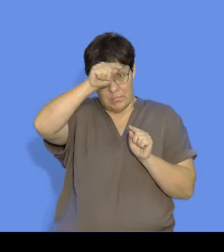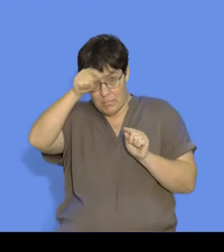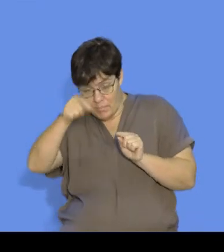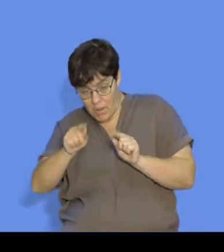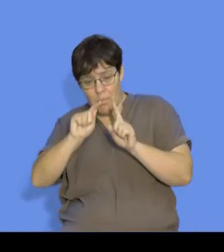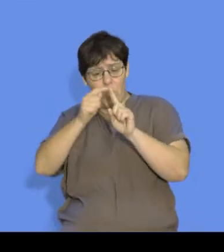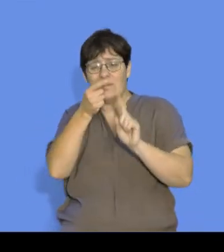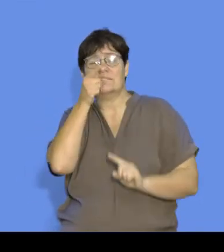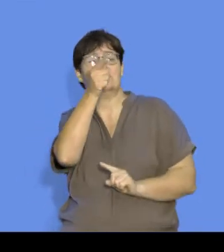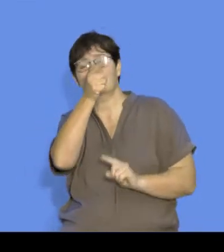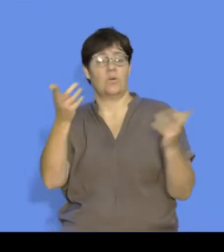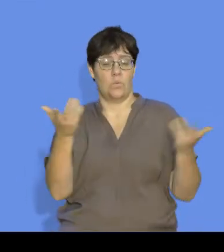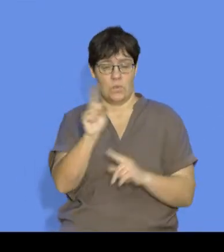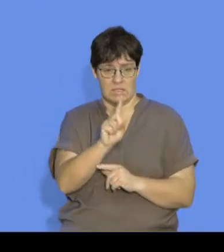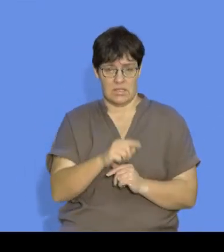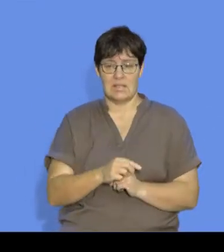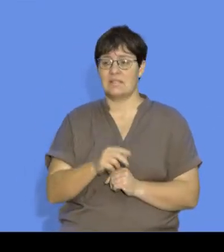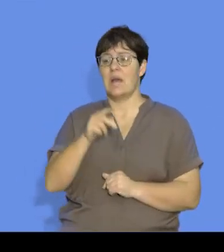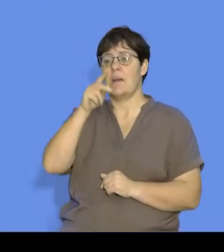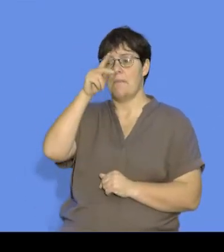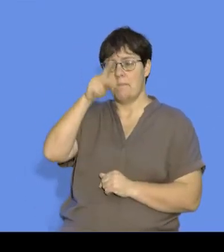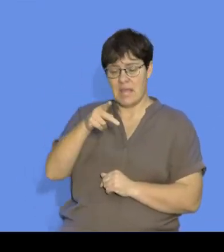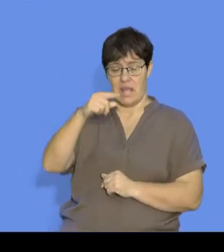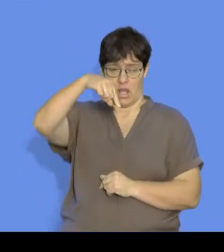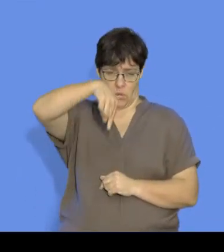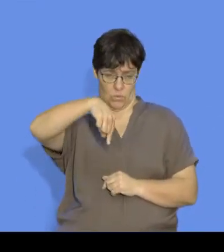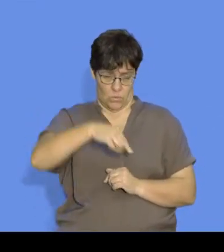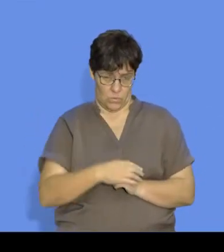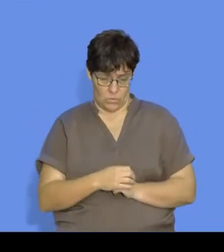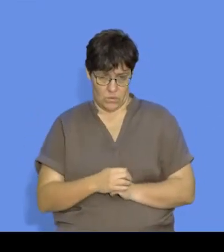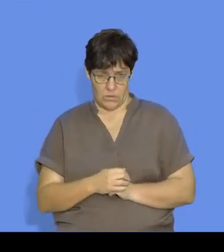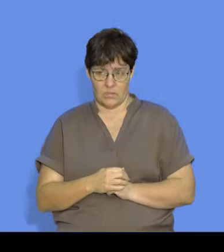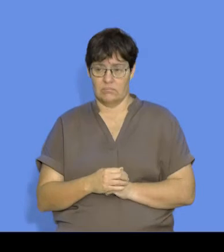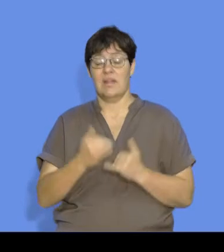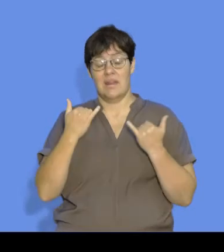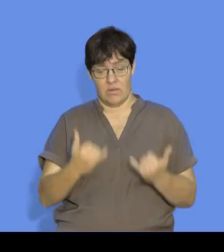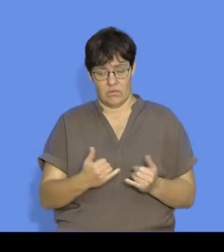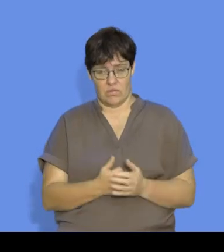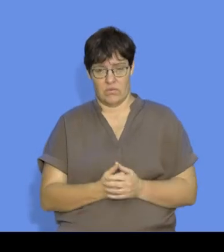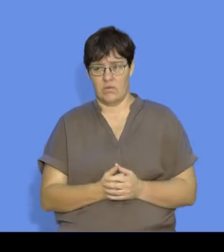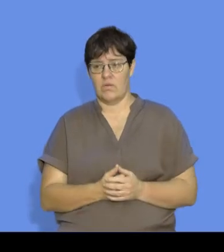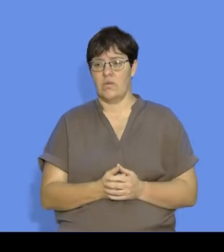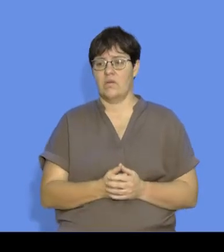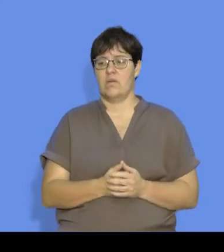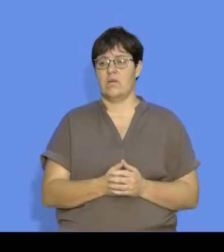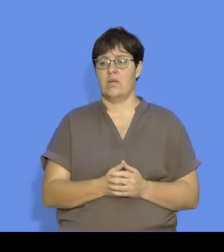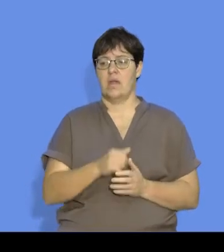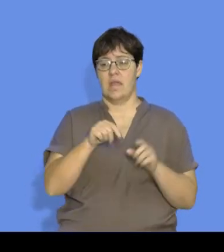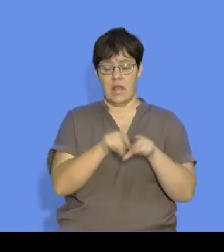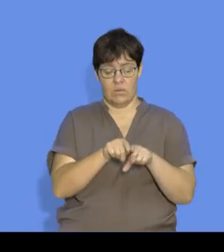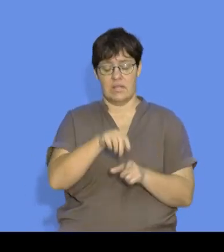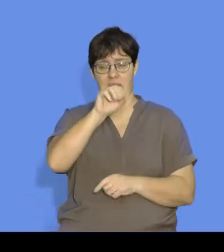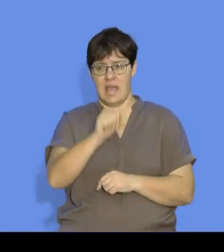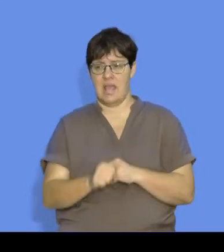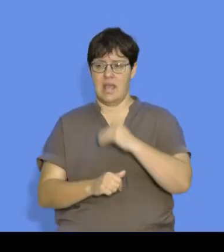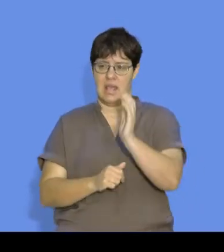the turning point is normally the p and the q. So that becomes a open bracket x